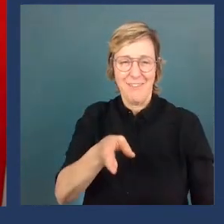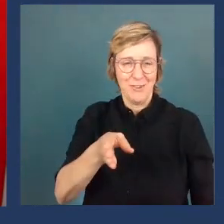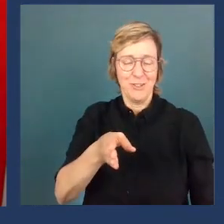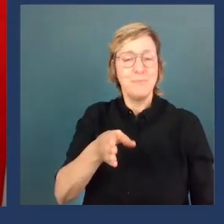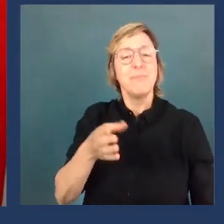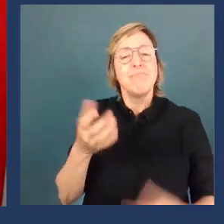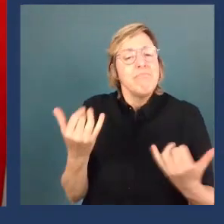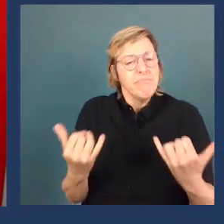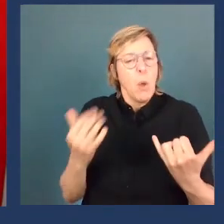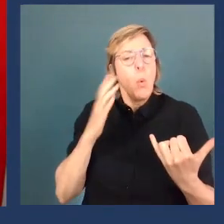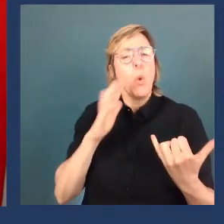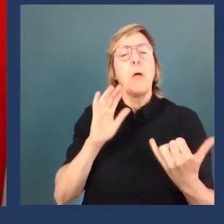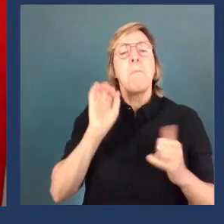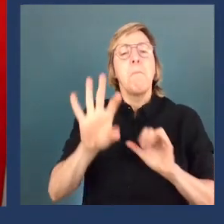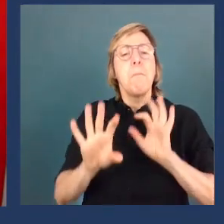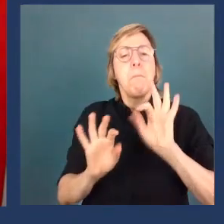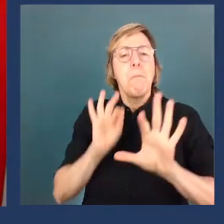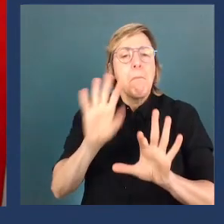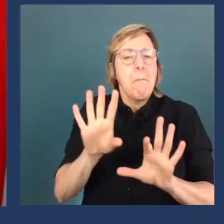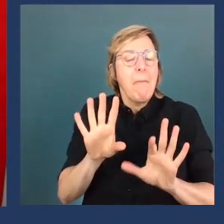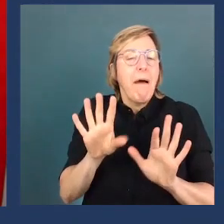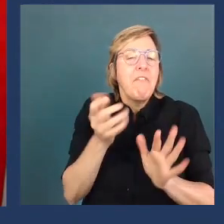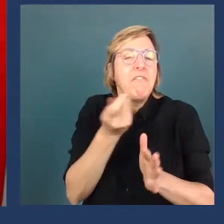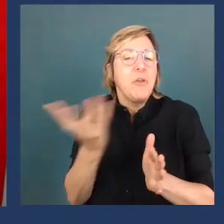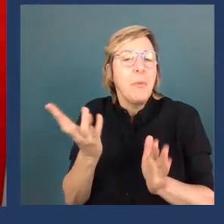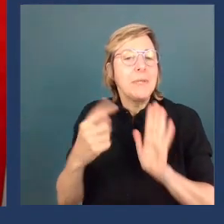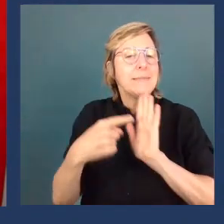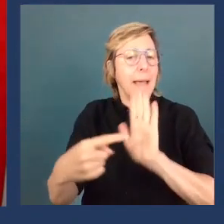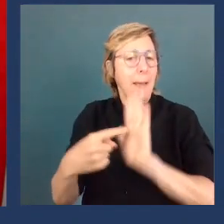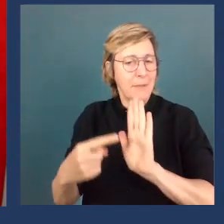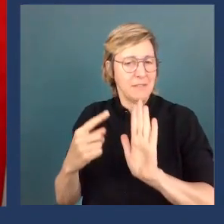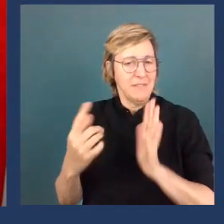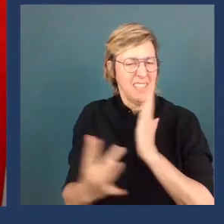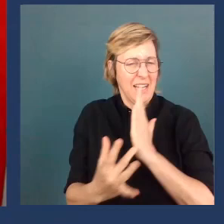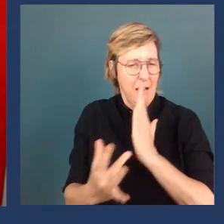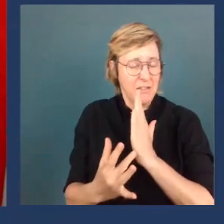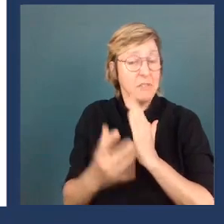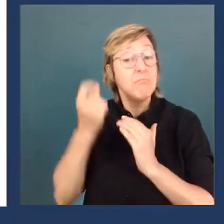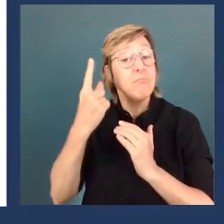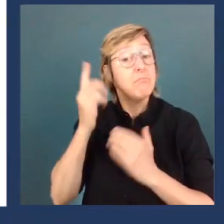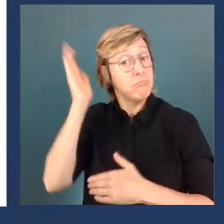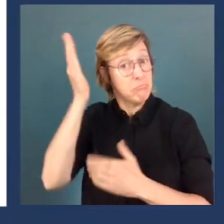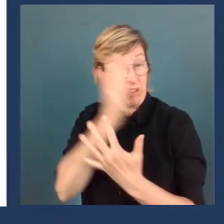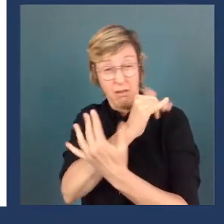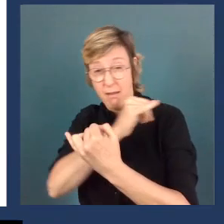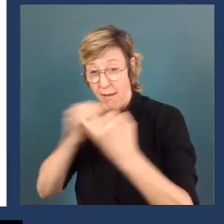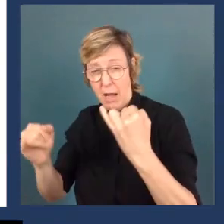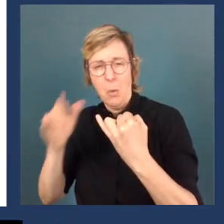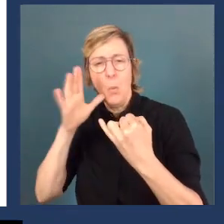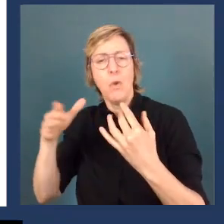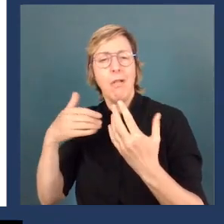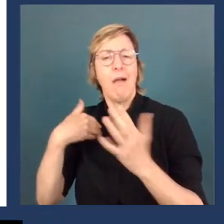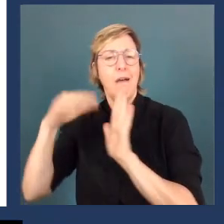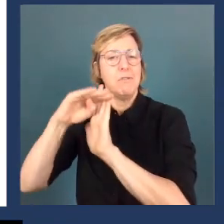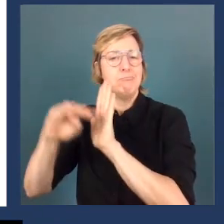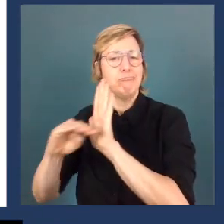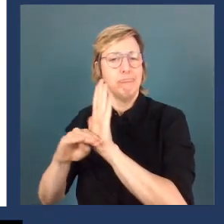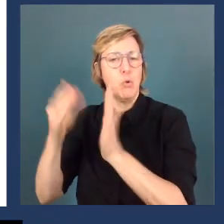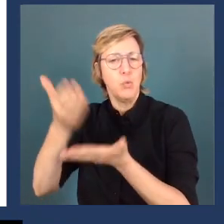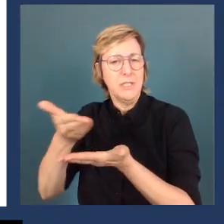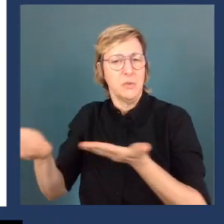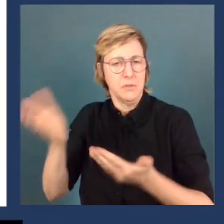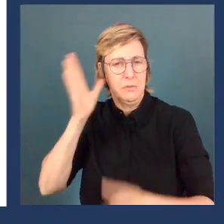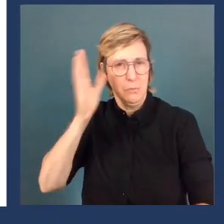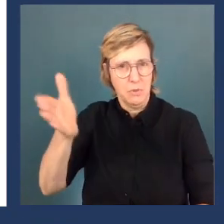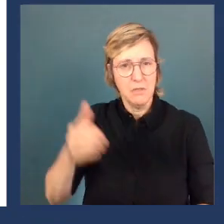list all the websites and resources that we mentioned about to make it easier for you to learn more. The course, if you will, for finding out